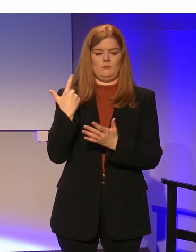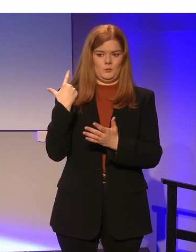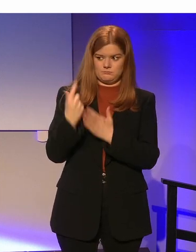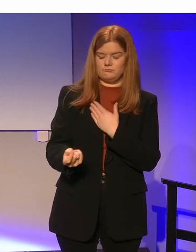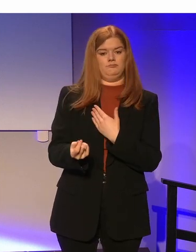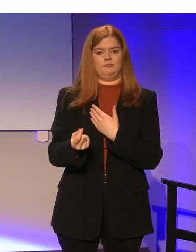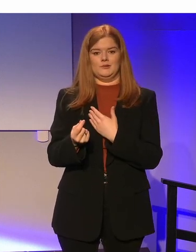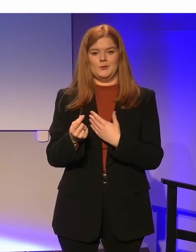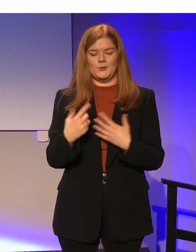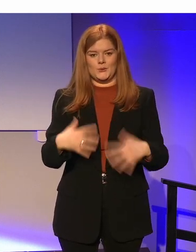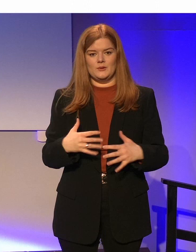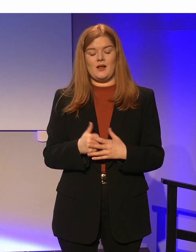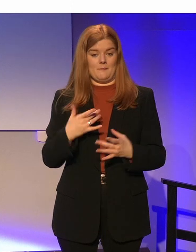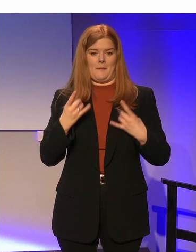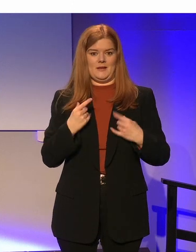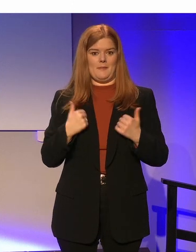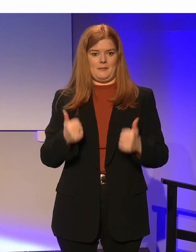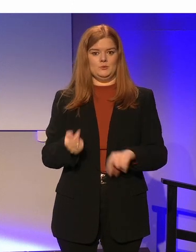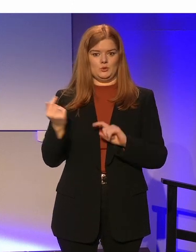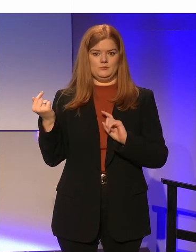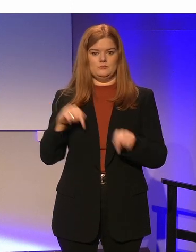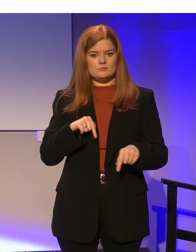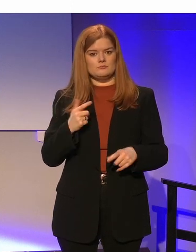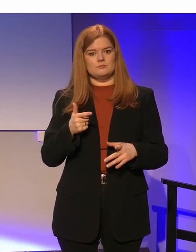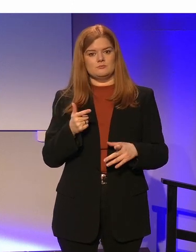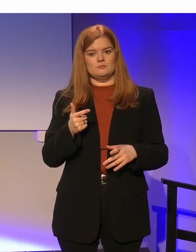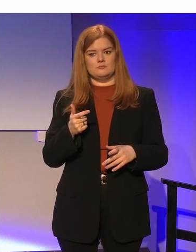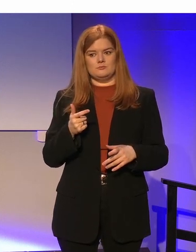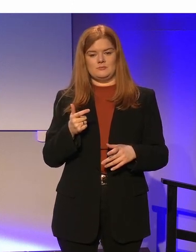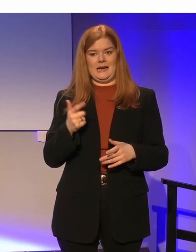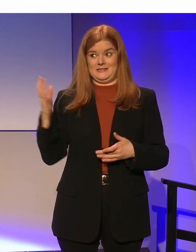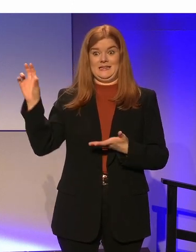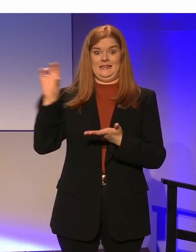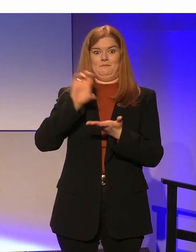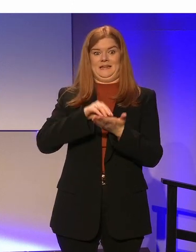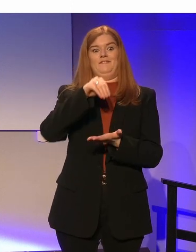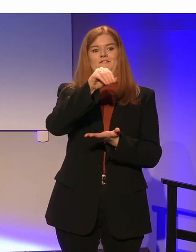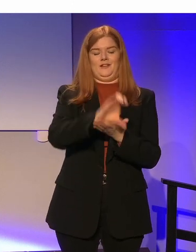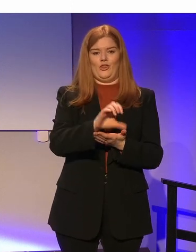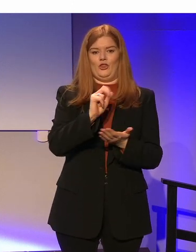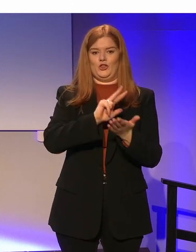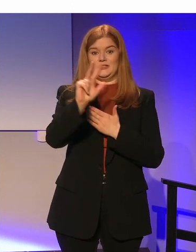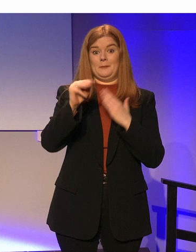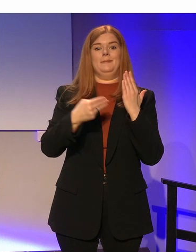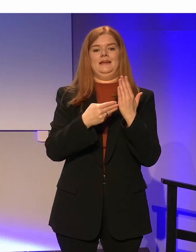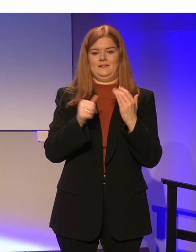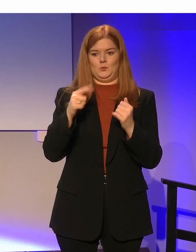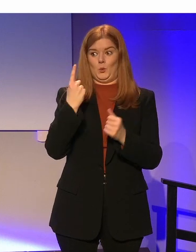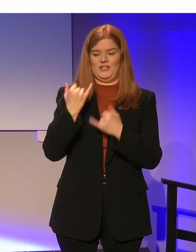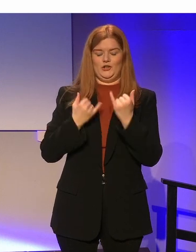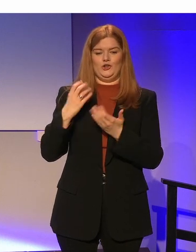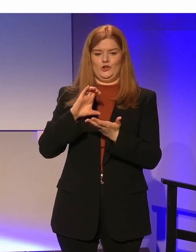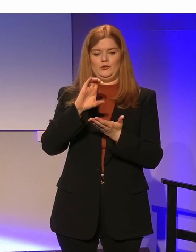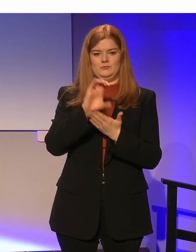year has passed. I'm just glad that I was able to give the 13 million in that particular year.